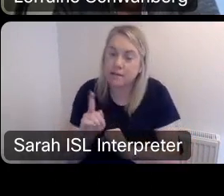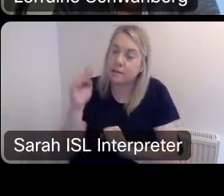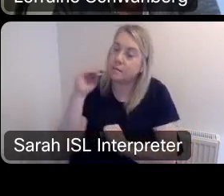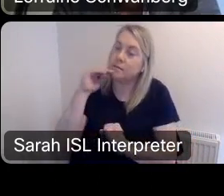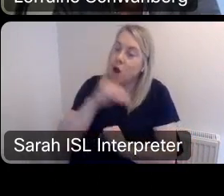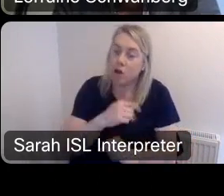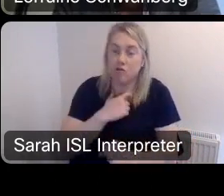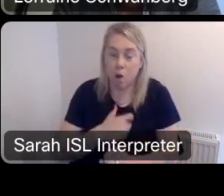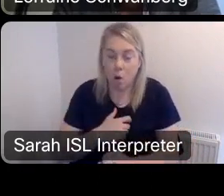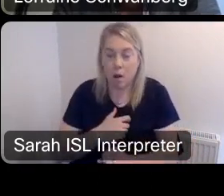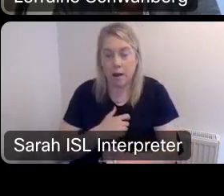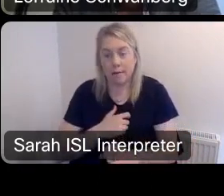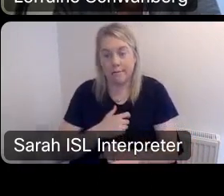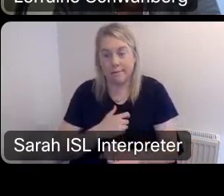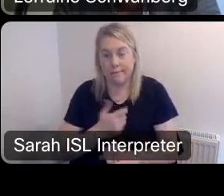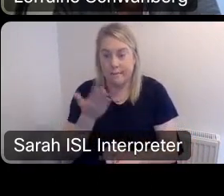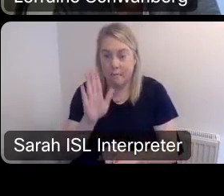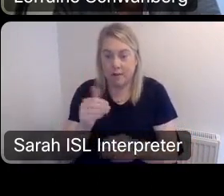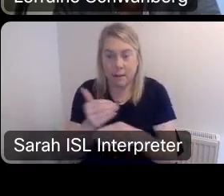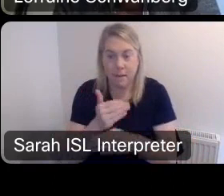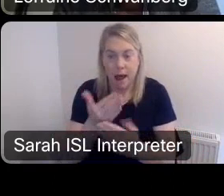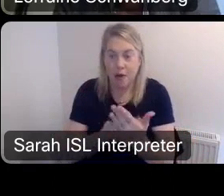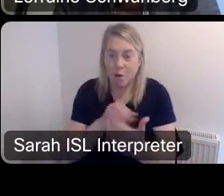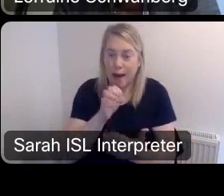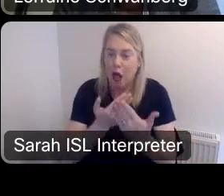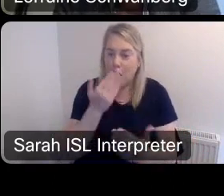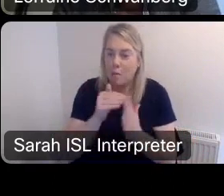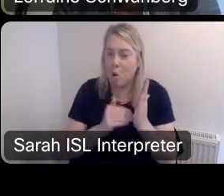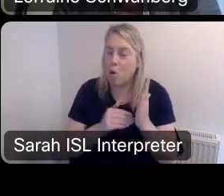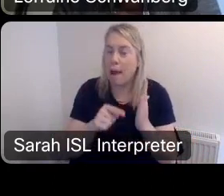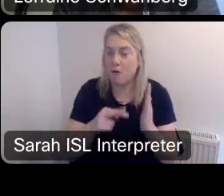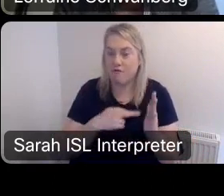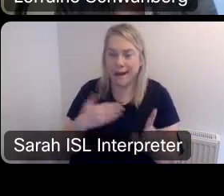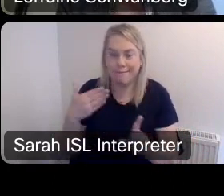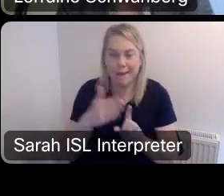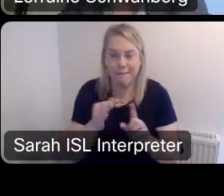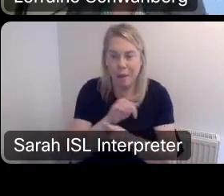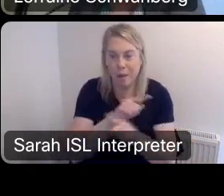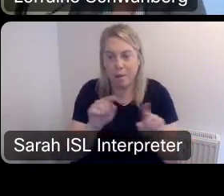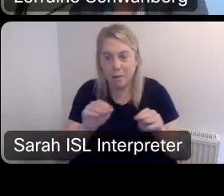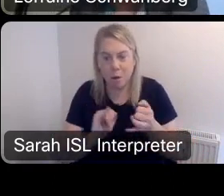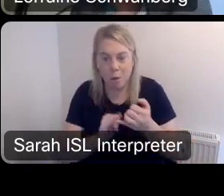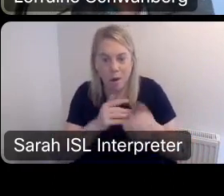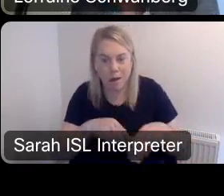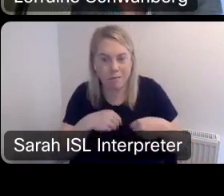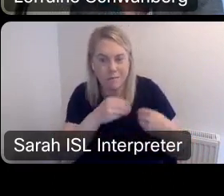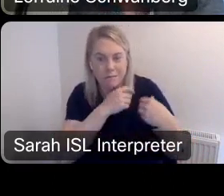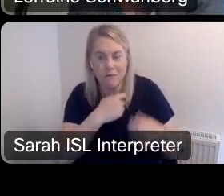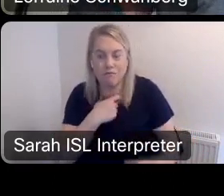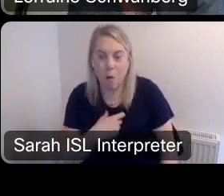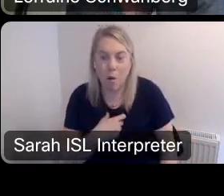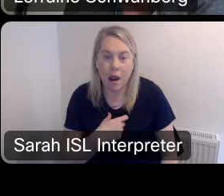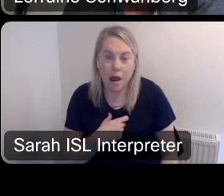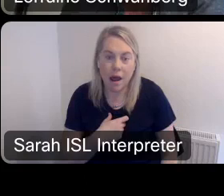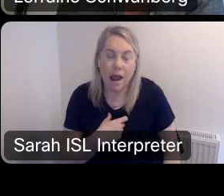it's a requirement by law. So this e-learning program is really for those people who will be taking on that role, and even for managers to kind of